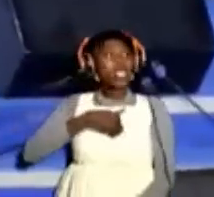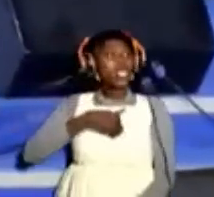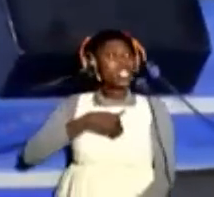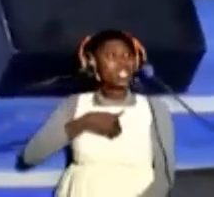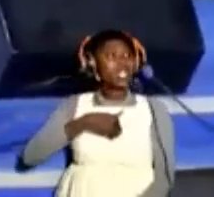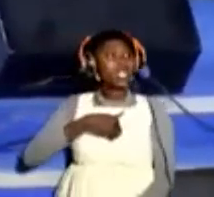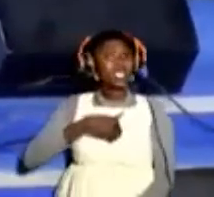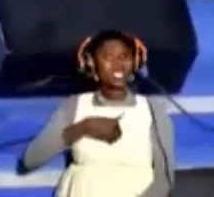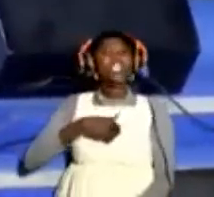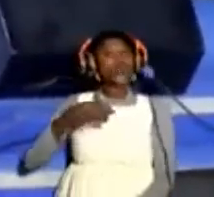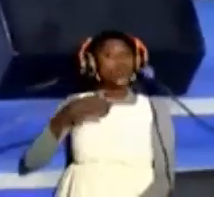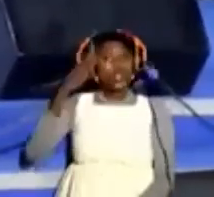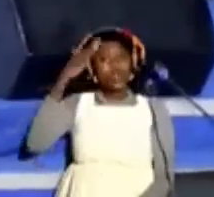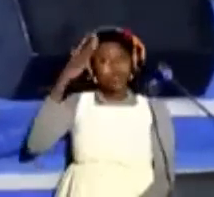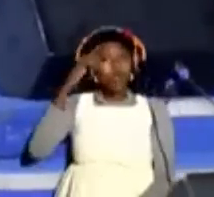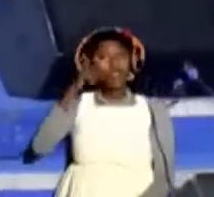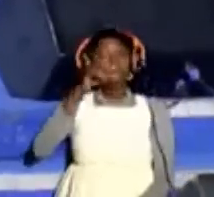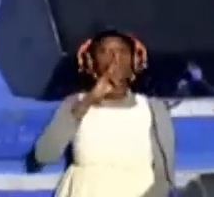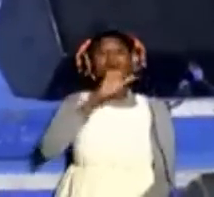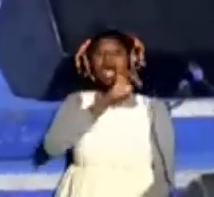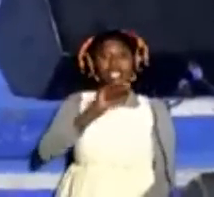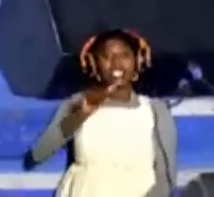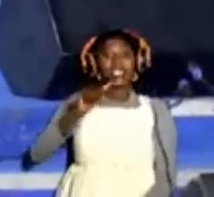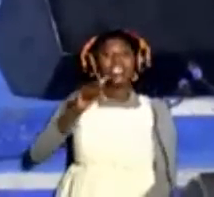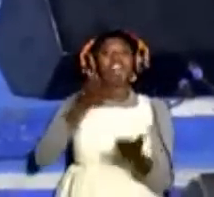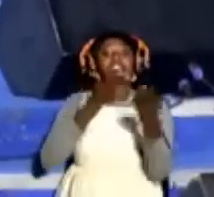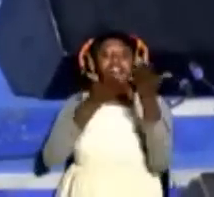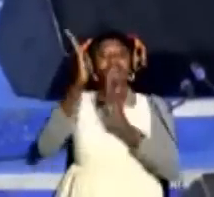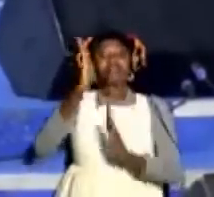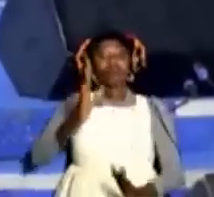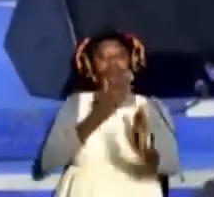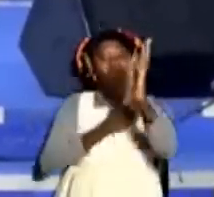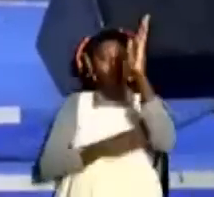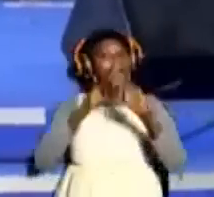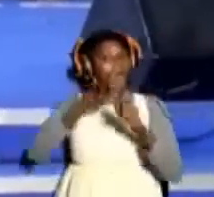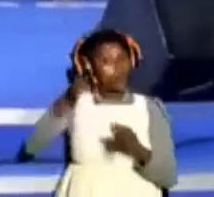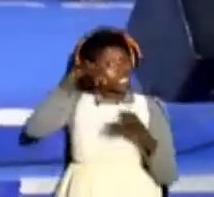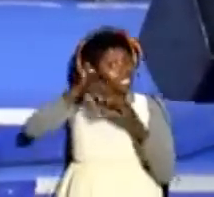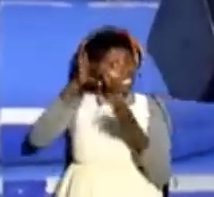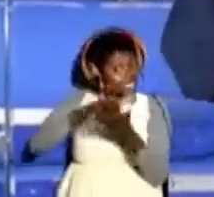we're not doubting that you're a man of God, but in this matter,